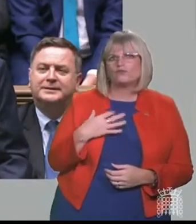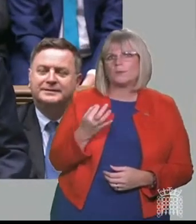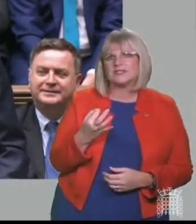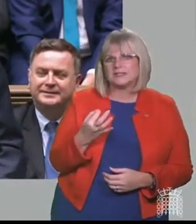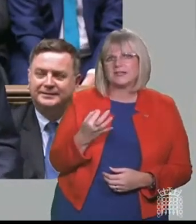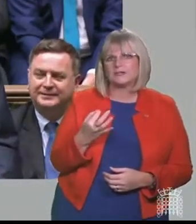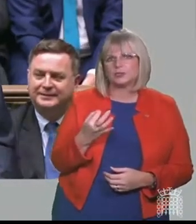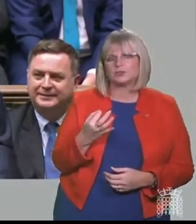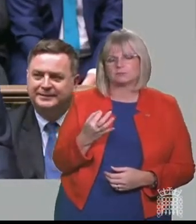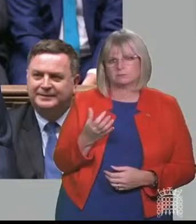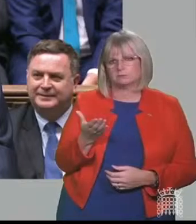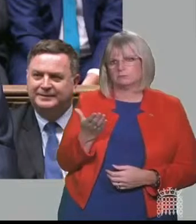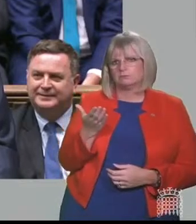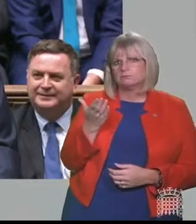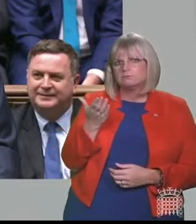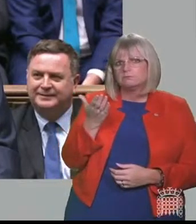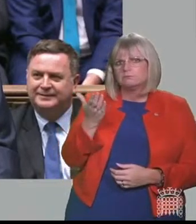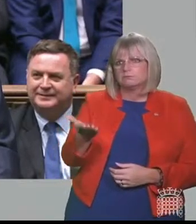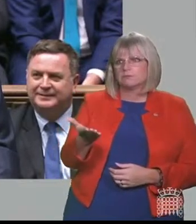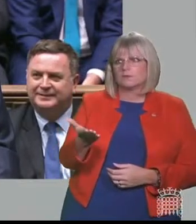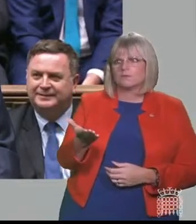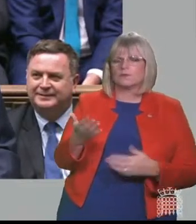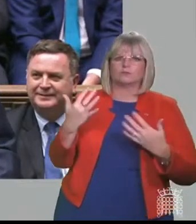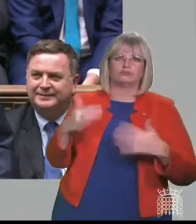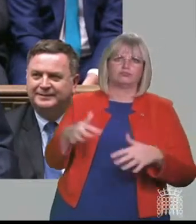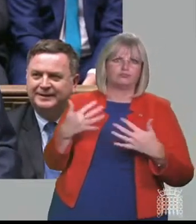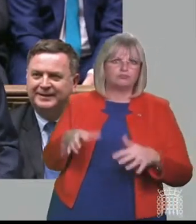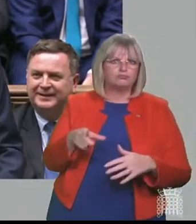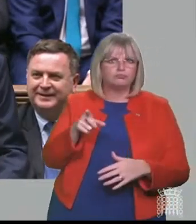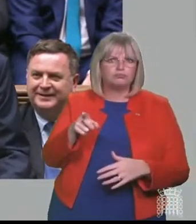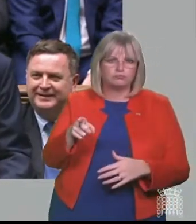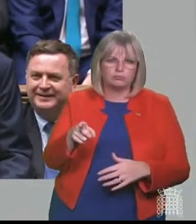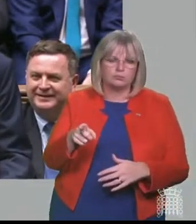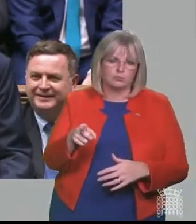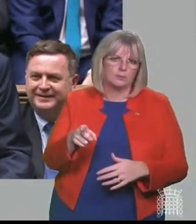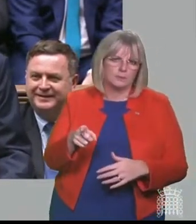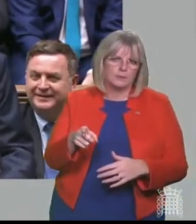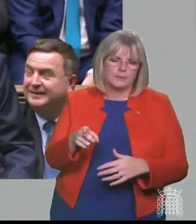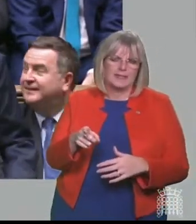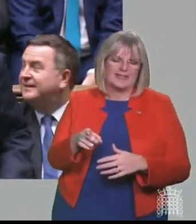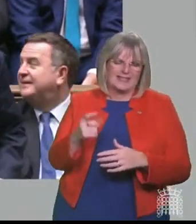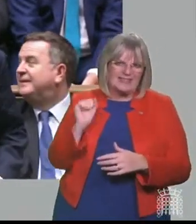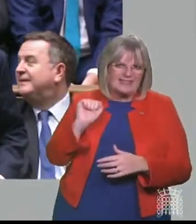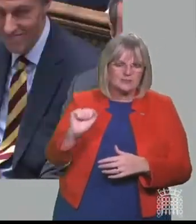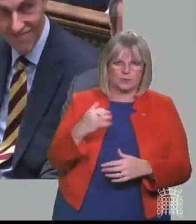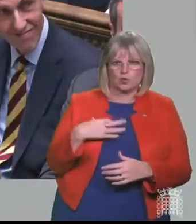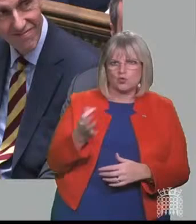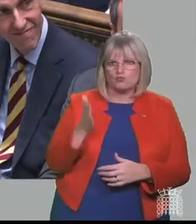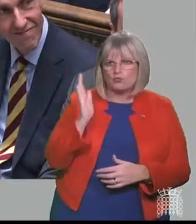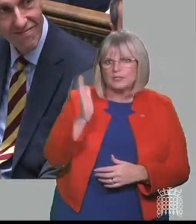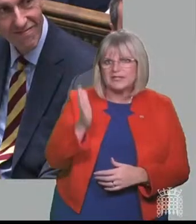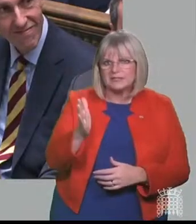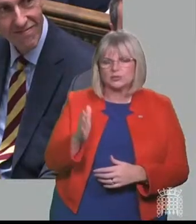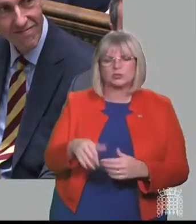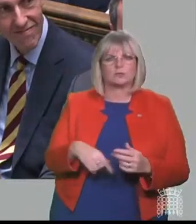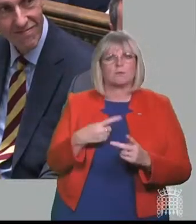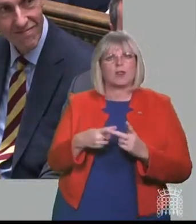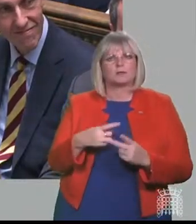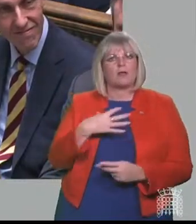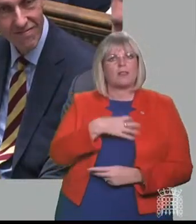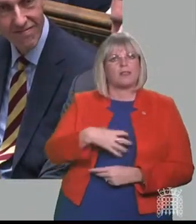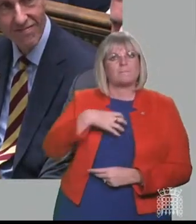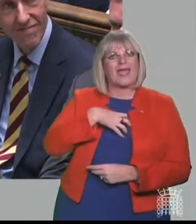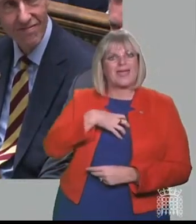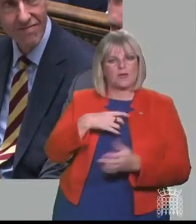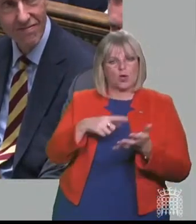a mention would mean that no Chancellor's speech was complete, and representations from the unstoppable Mayor of Tees